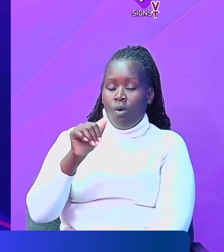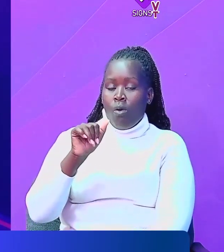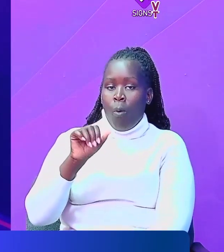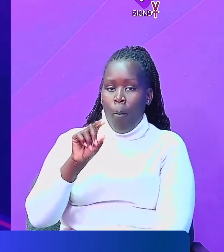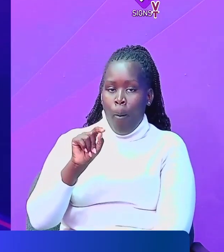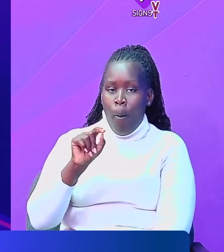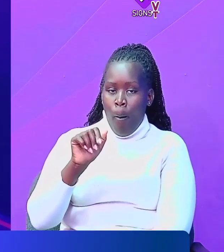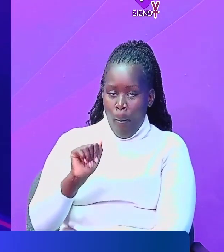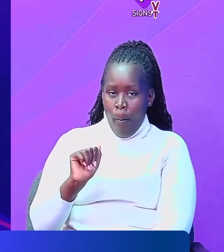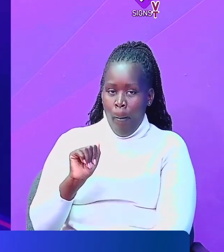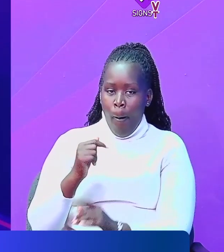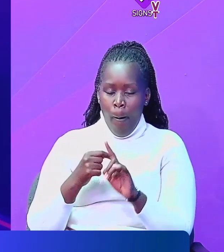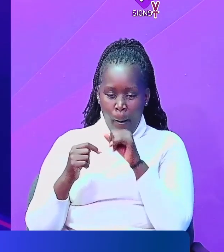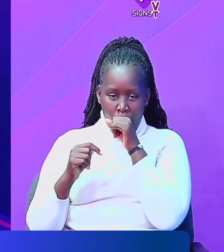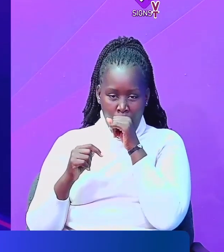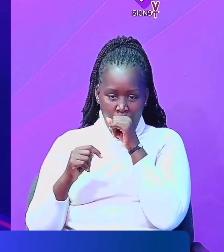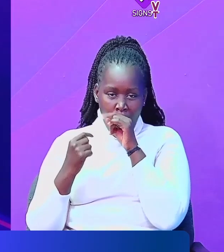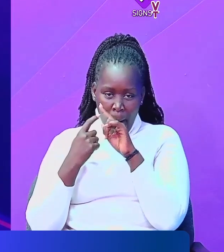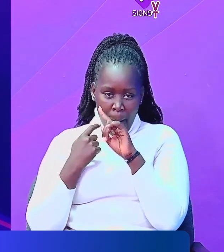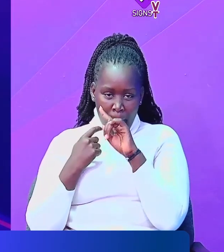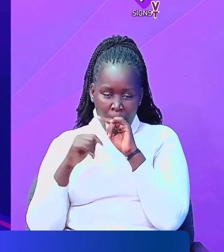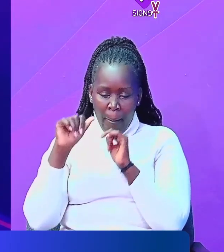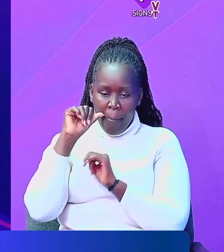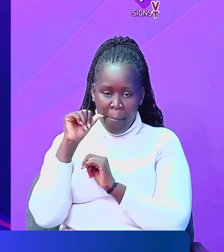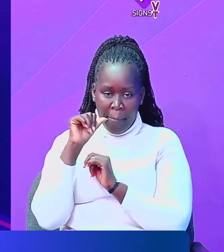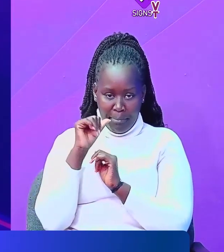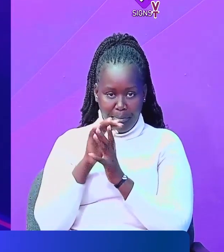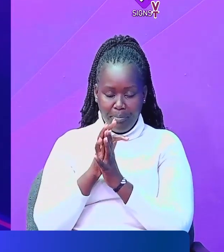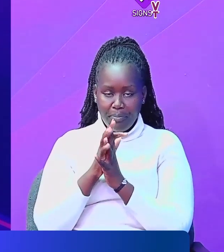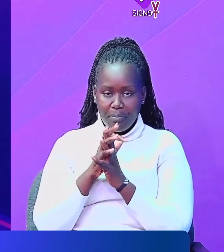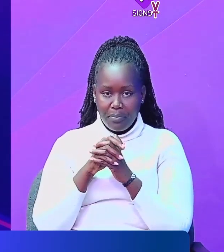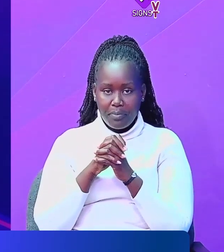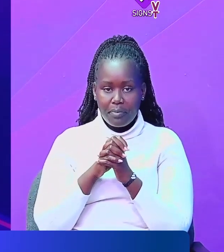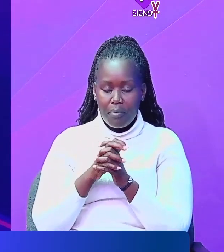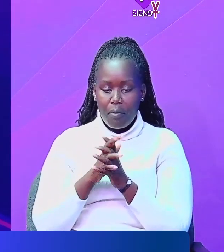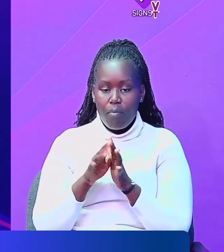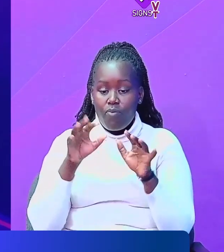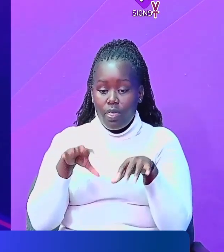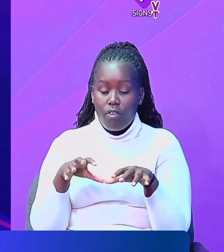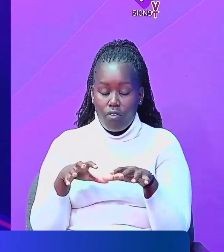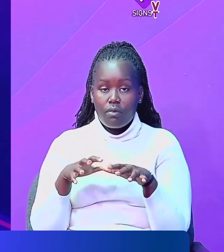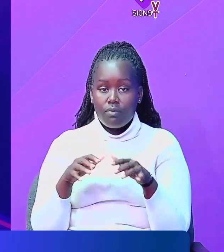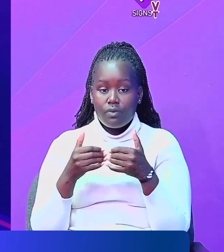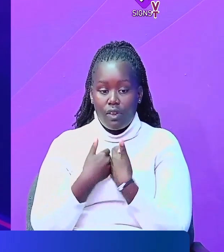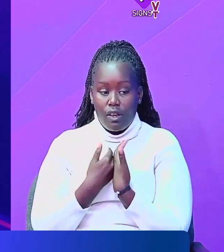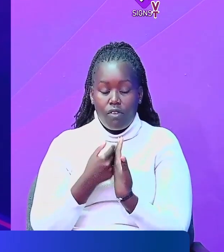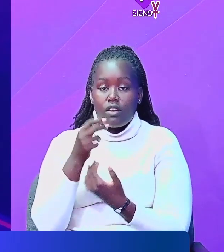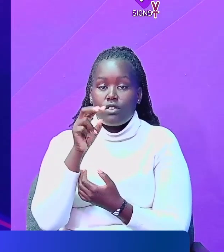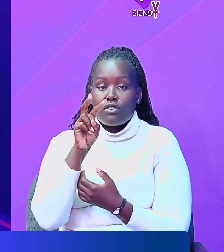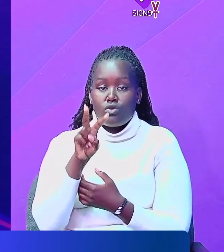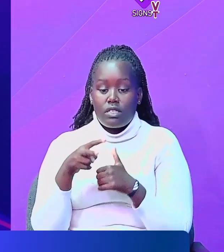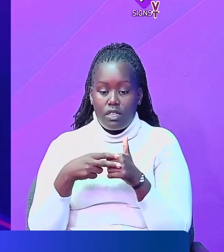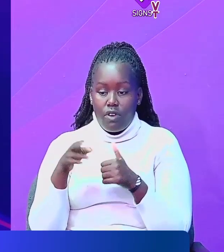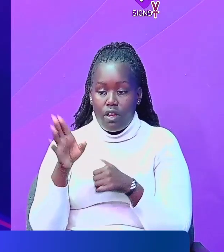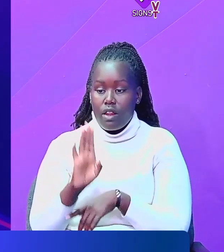from Gwensme in the British Isles, and the farm will pump 27 billion into the project